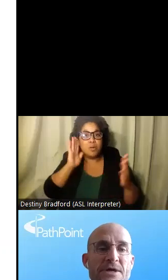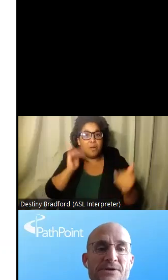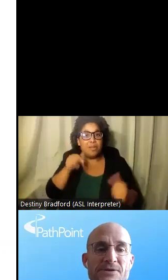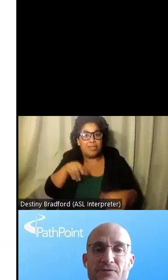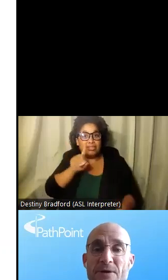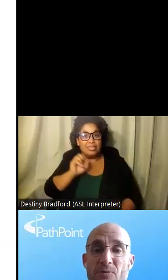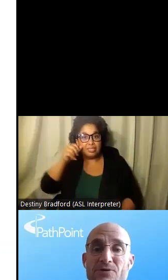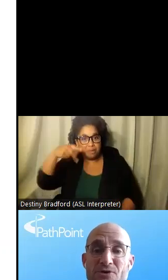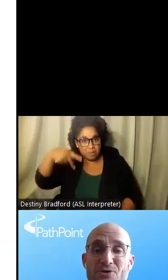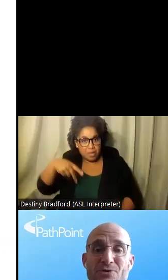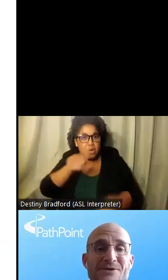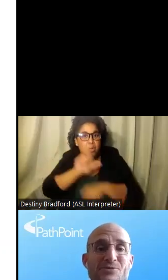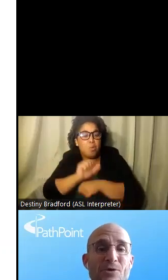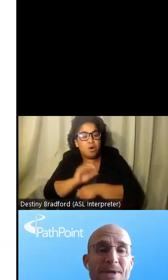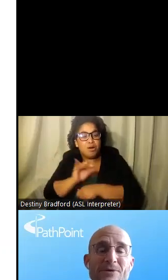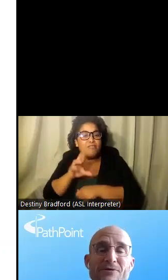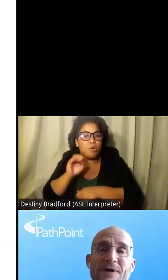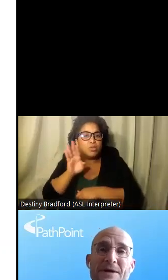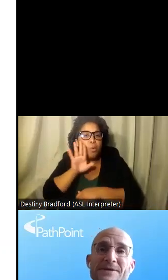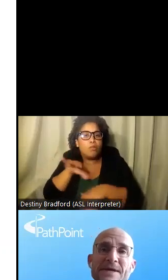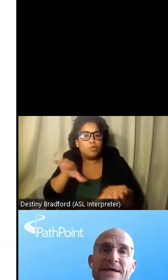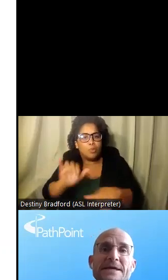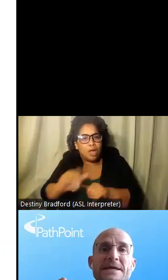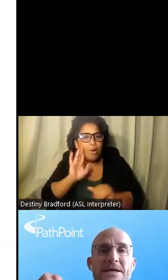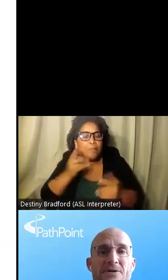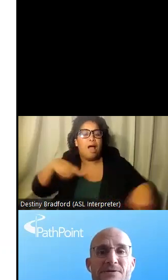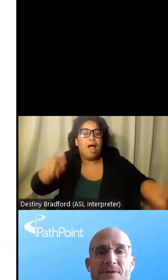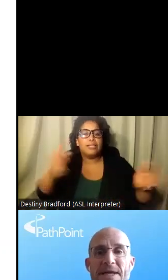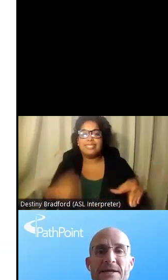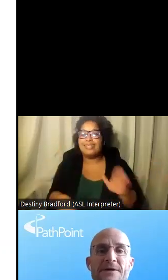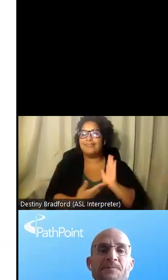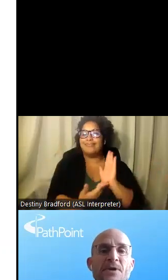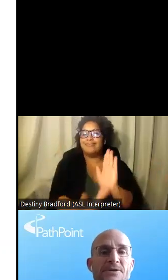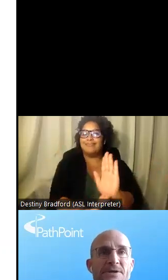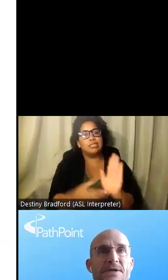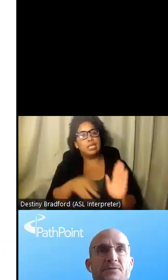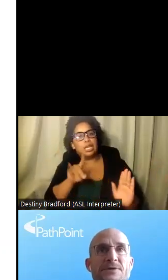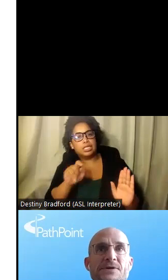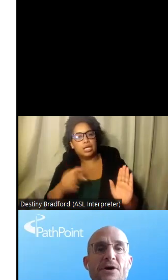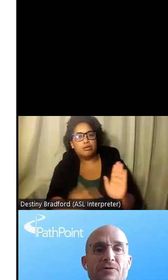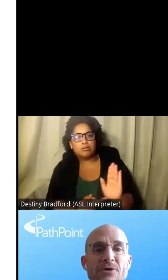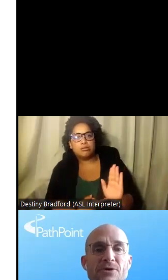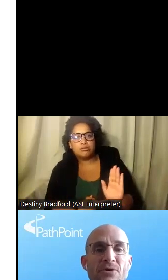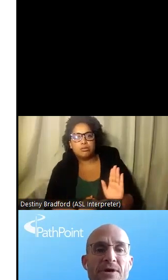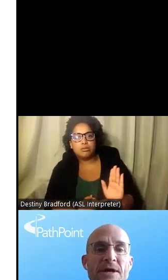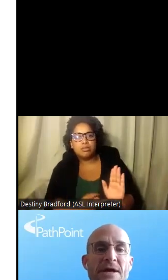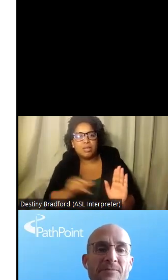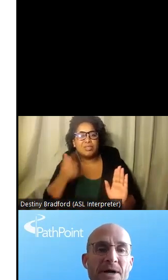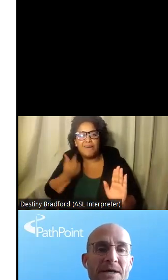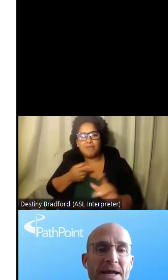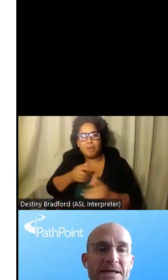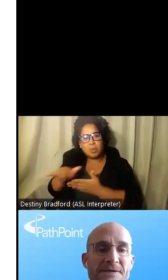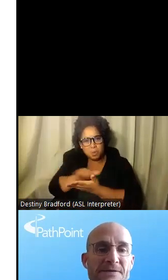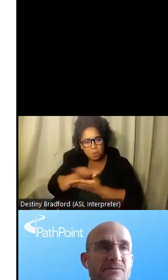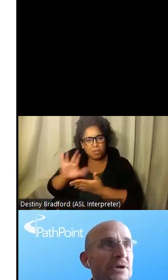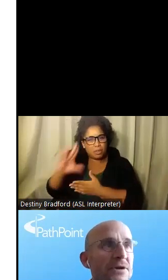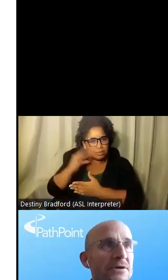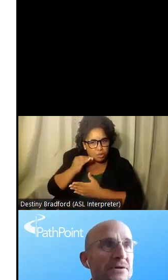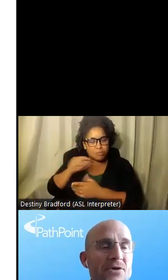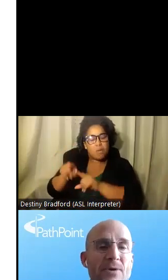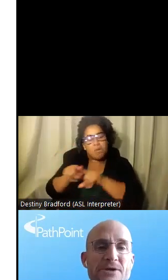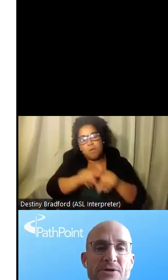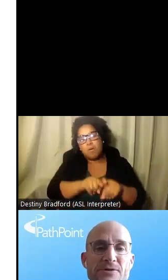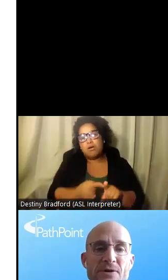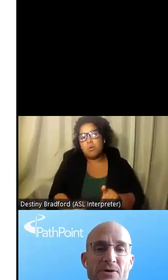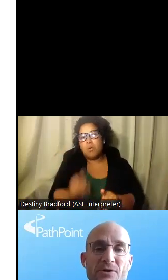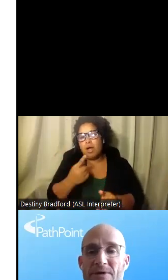Workforce Survey will do, is we'll be able to finally say, here's the data, just like we saw from New York. But as one of